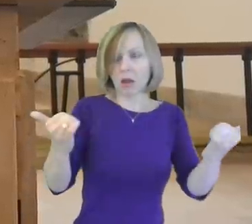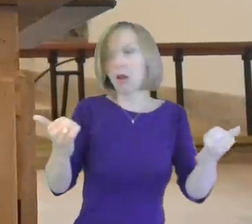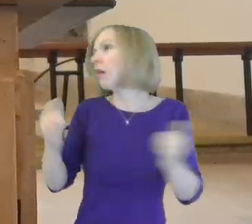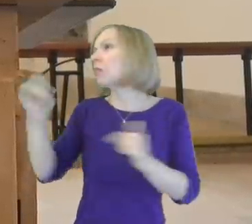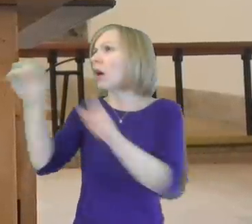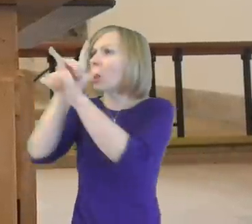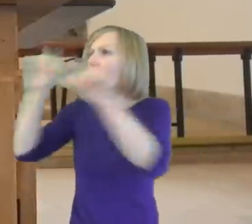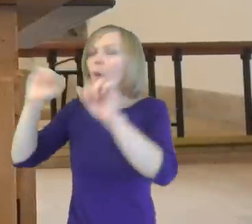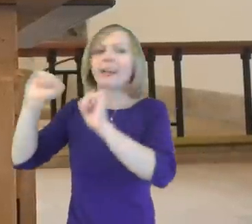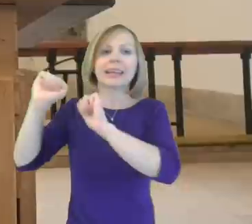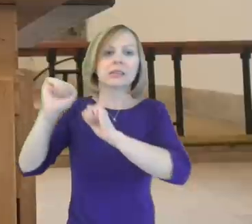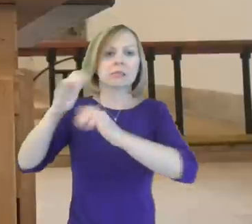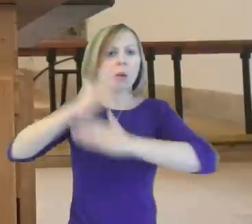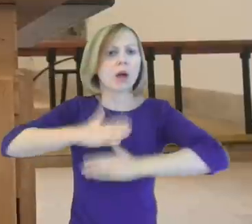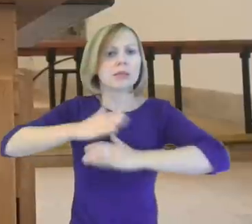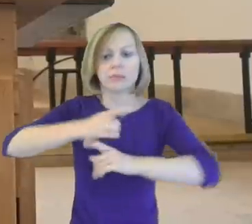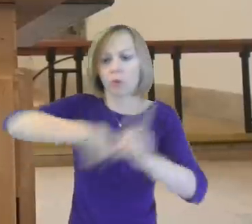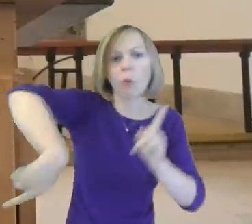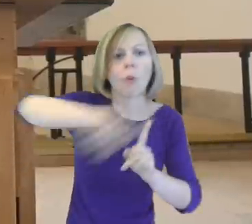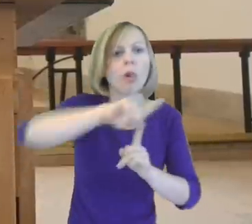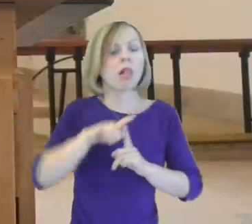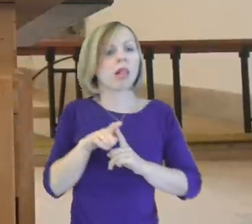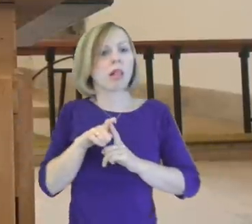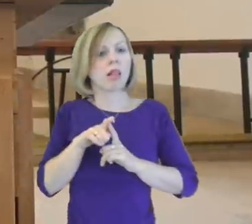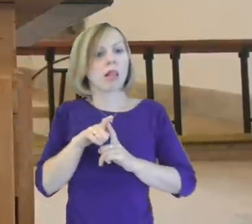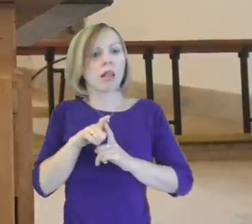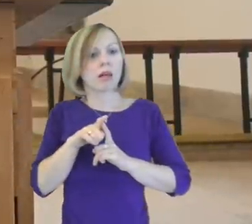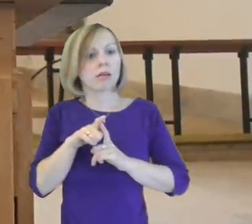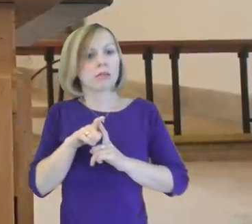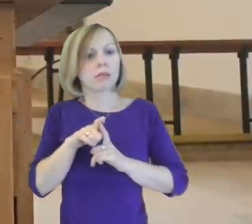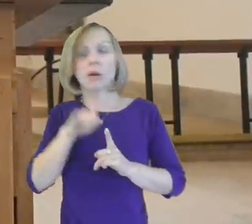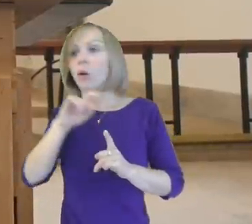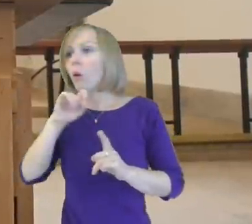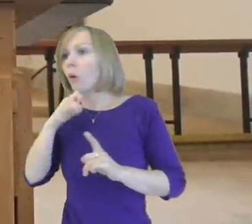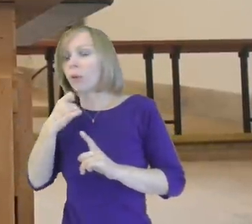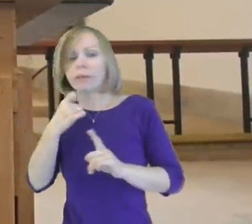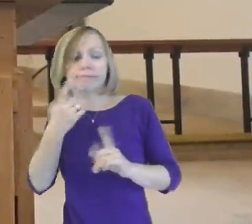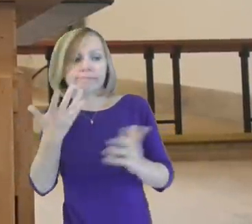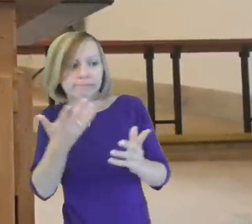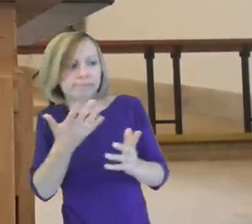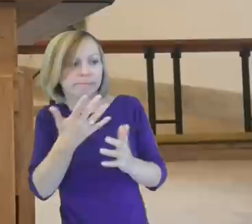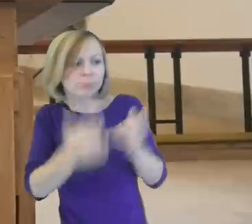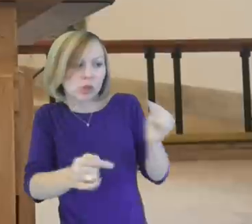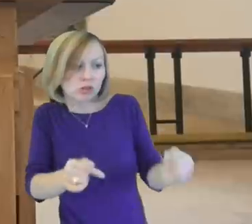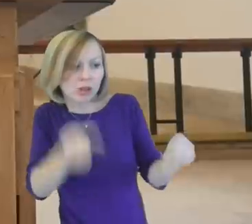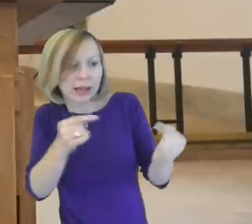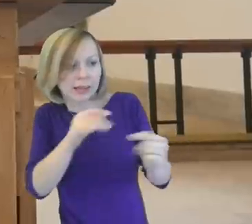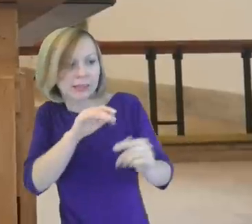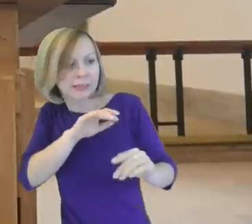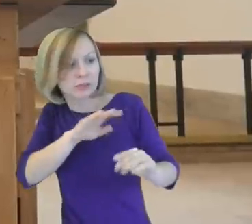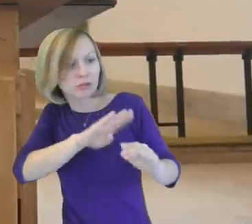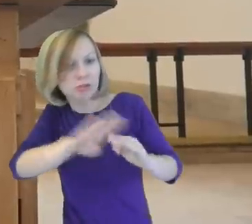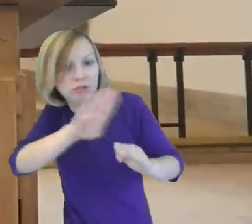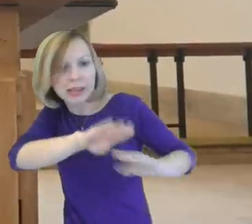flesh. He reproveth, and nurtureth, and teacheth, and bringeth again